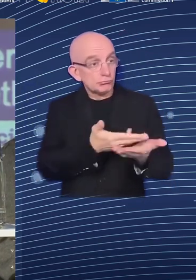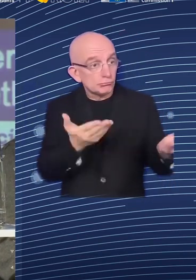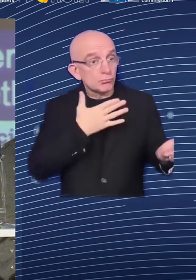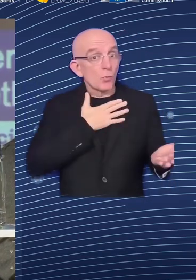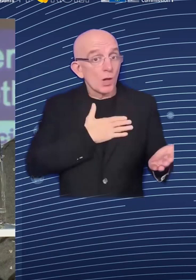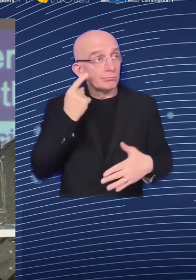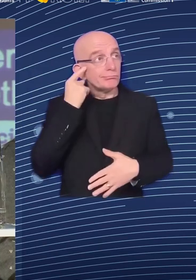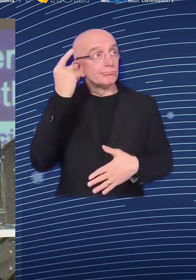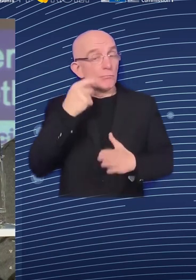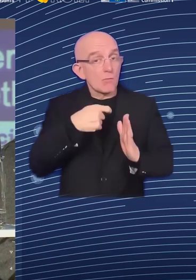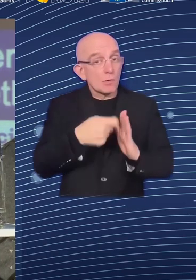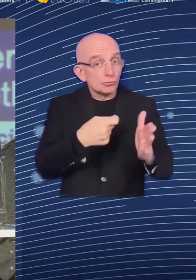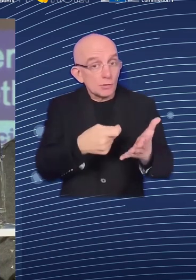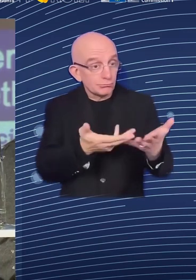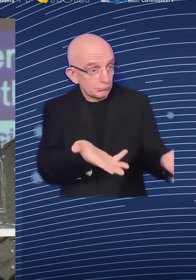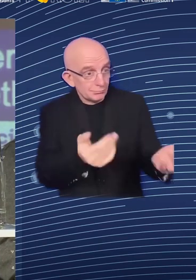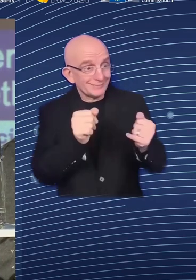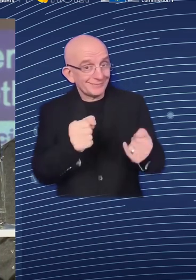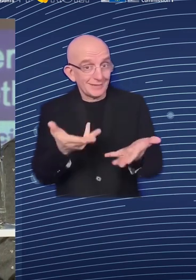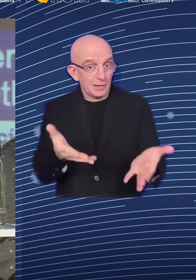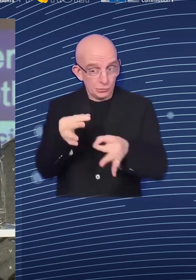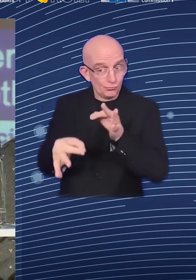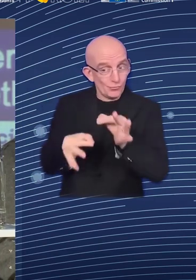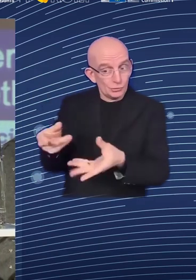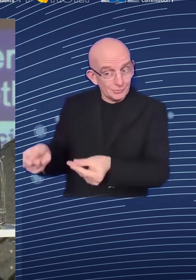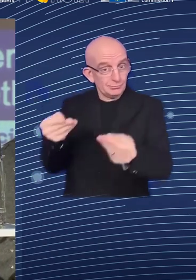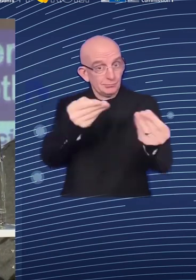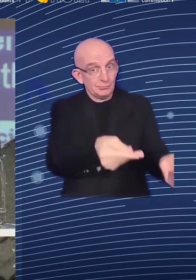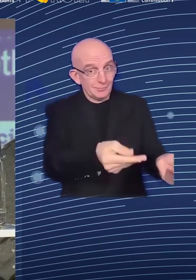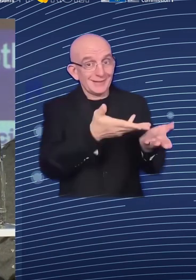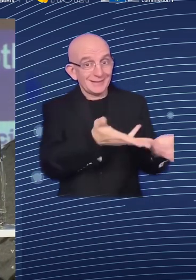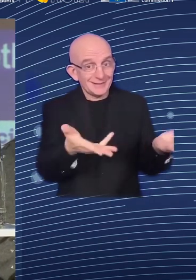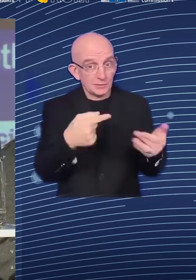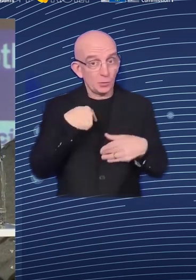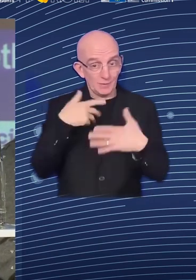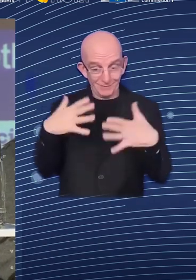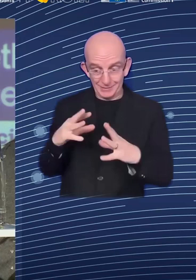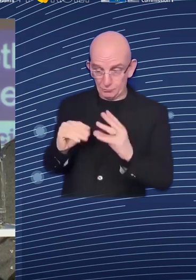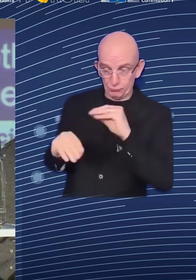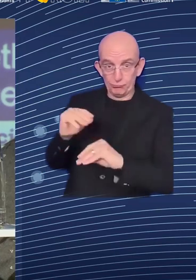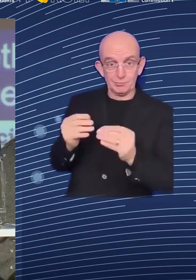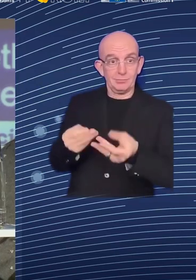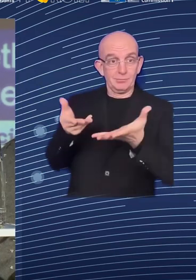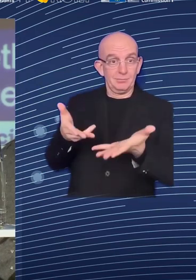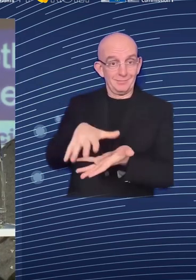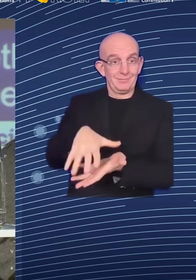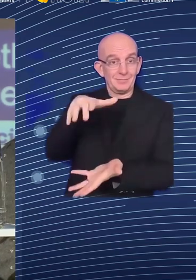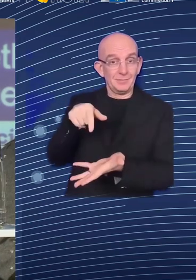can be taken by others, and reused. It's not only